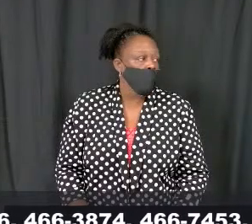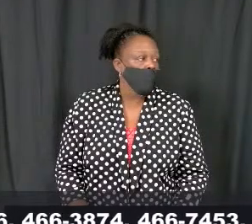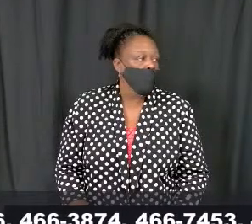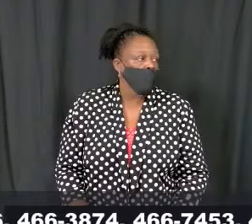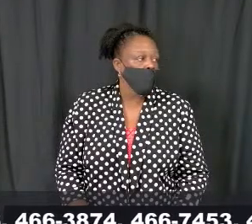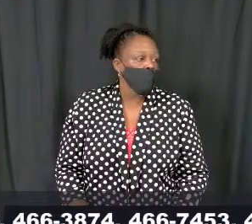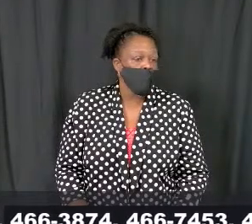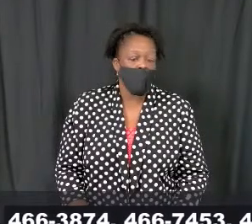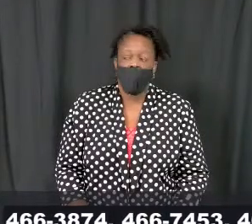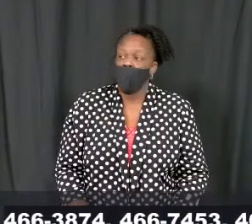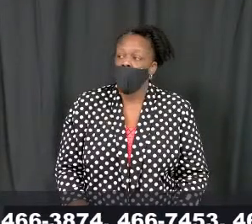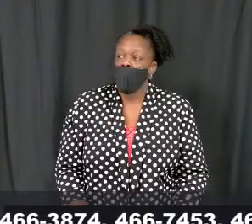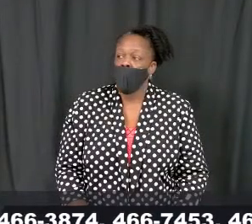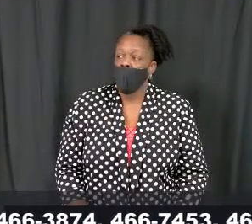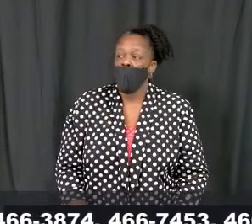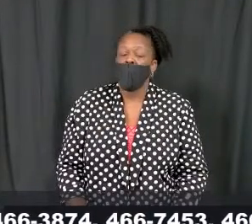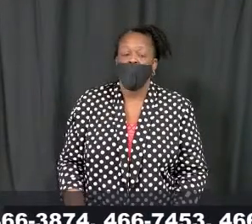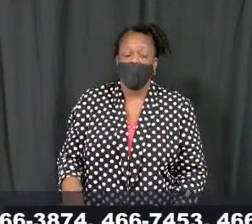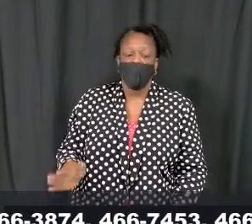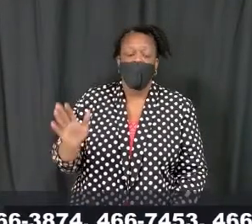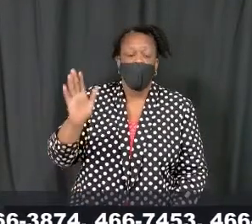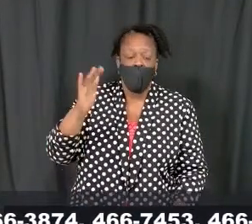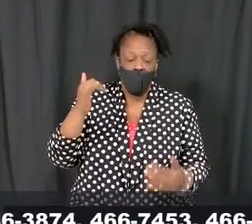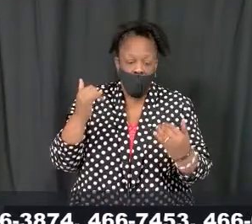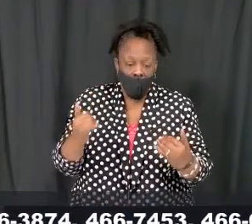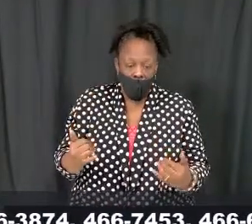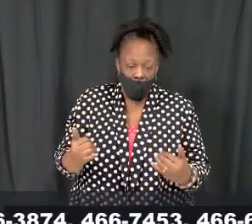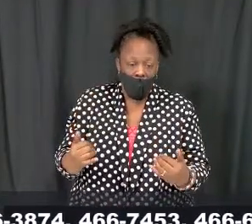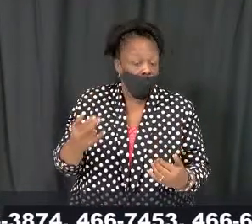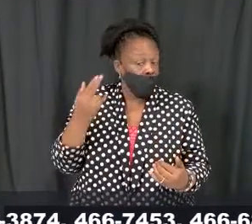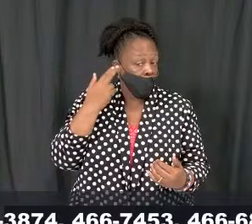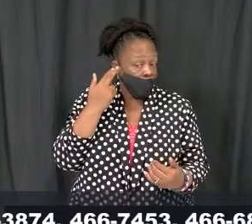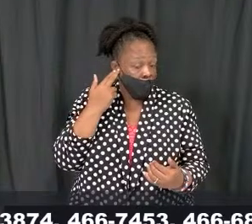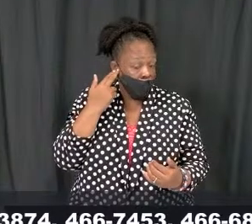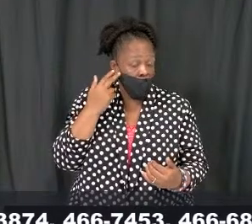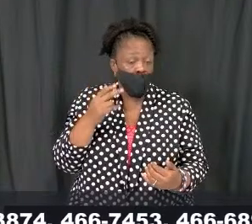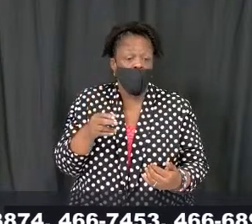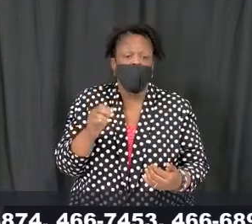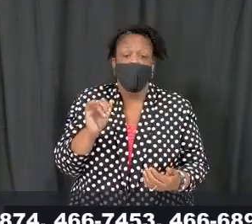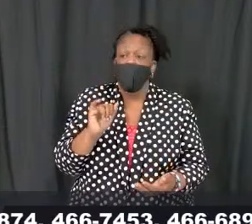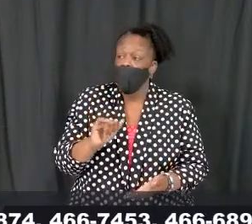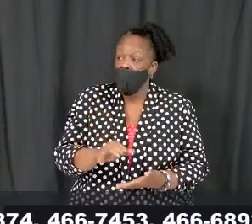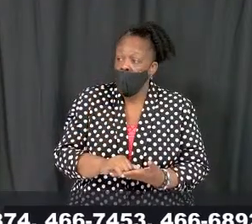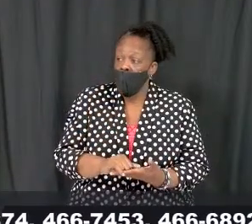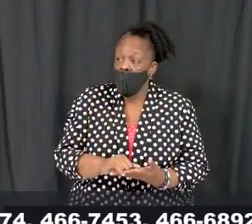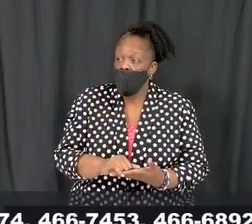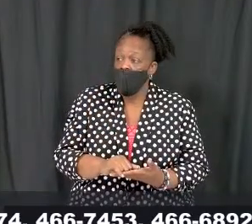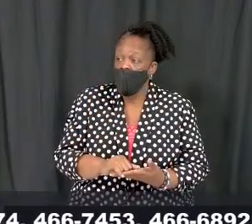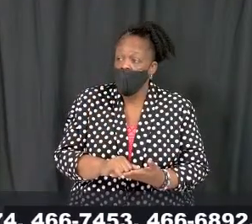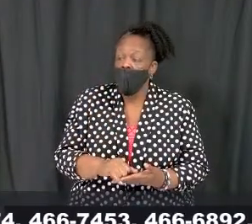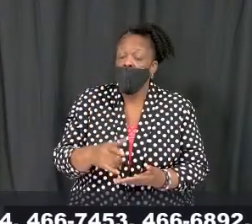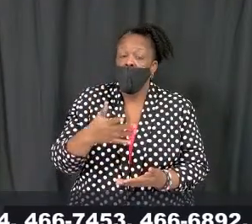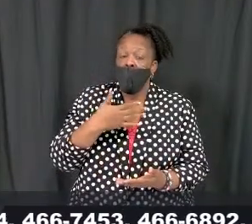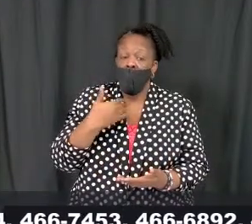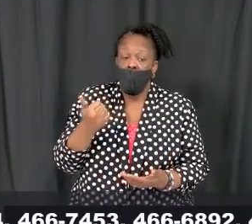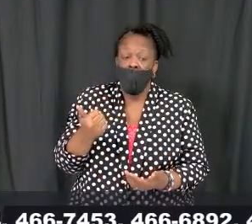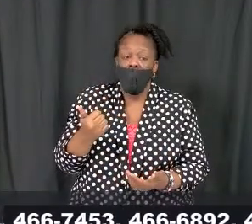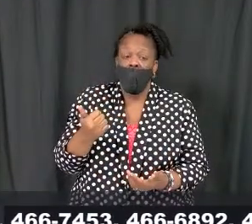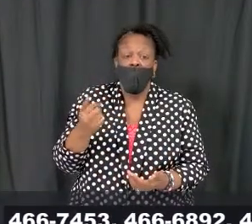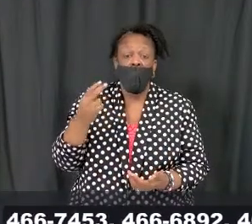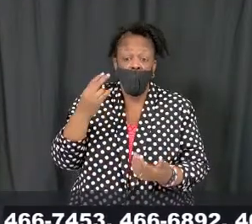In light of the announcement made by the CMO, the Chief Medical Officer, and acting on the advice of the